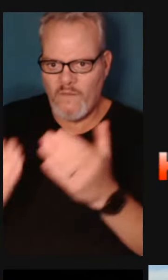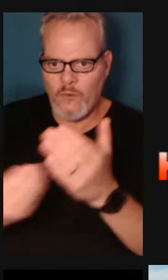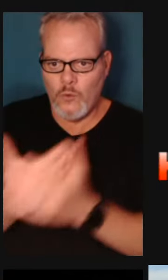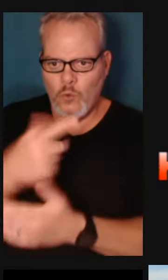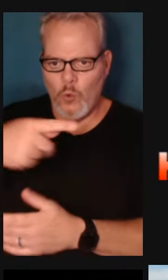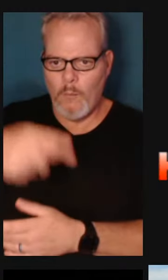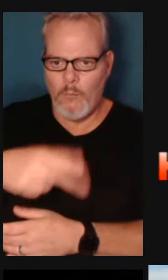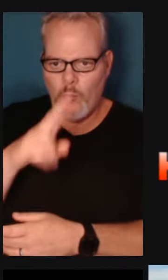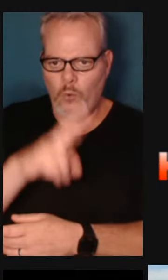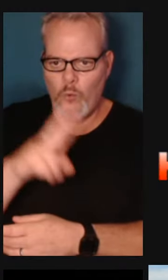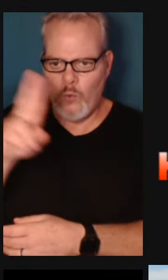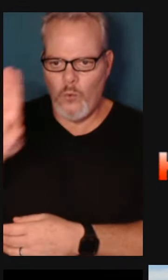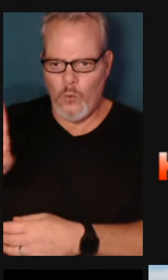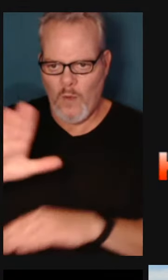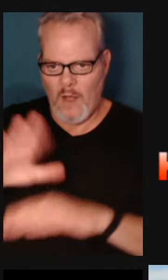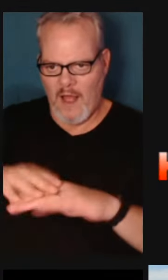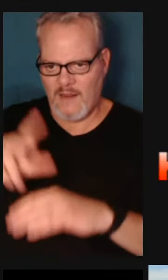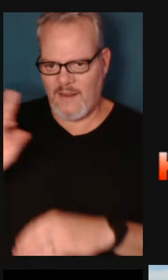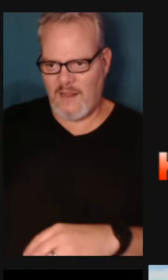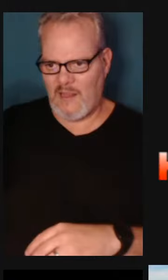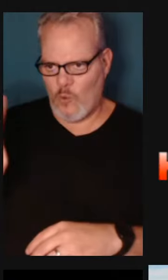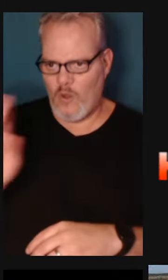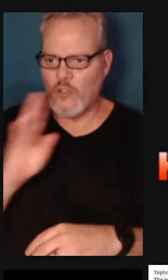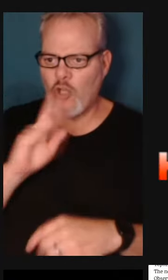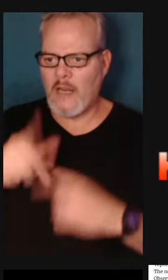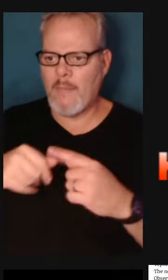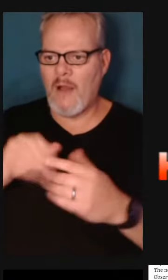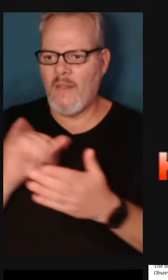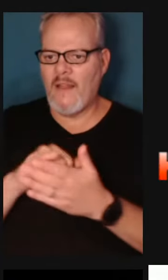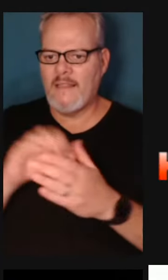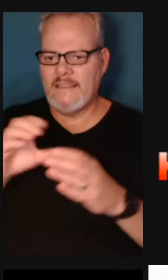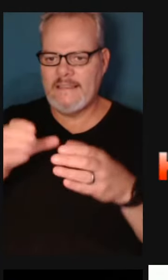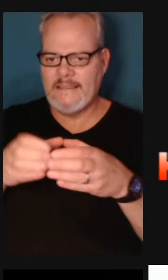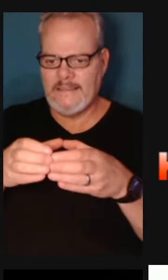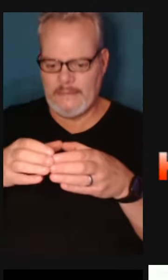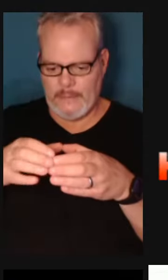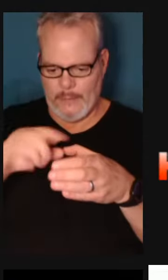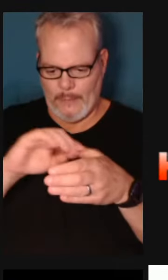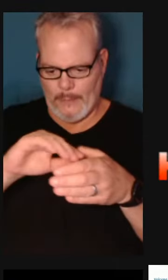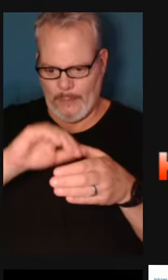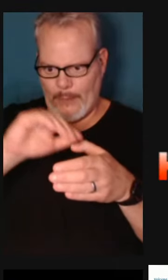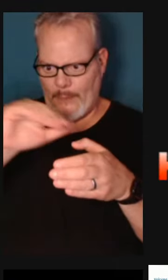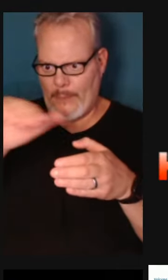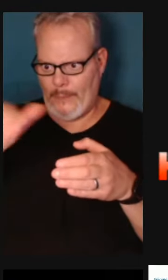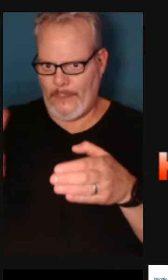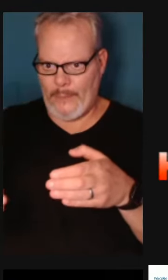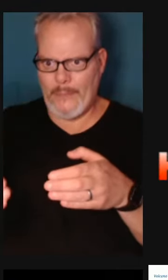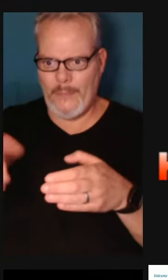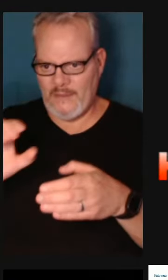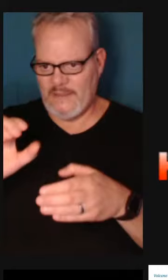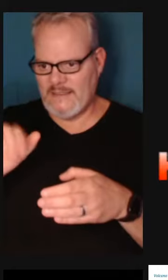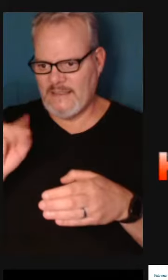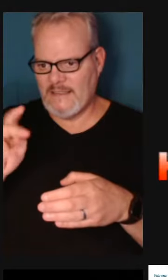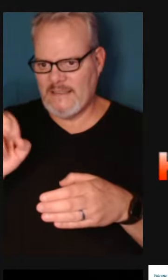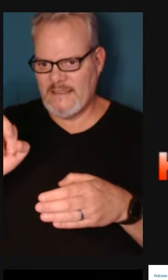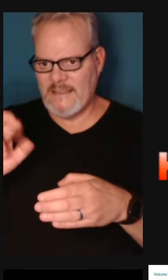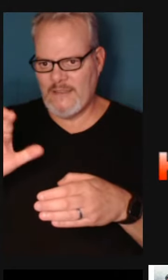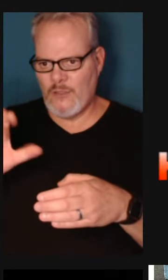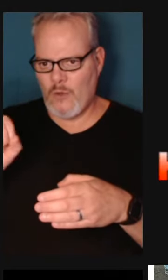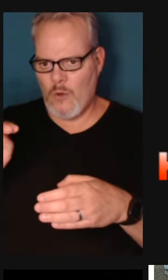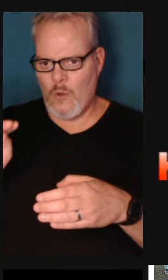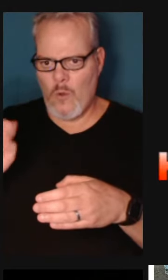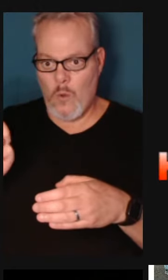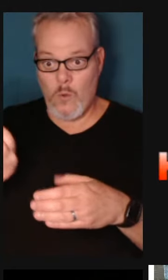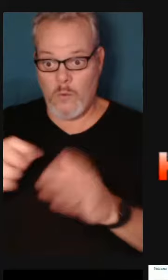we're talking about the cinder cone on the rim that we've discussed plenty before. And what they're showing